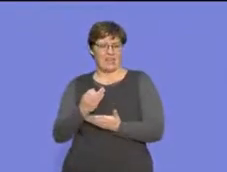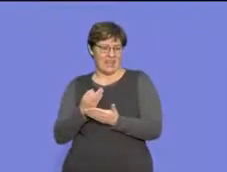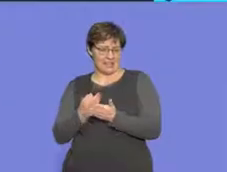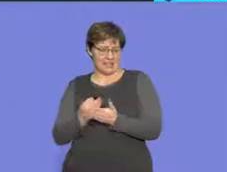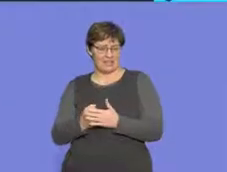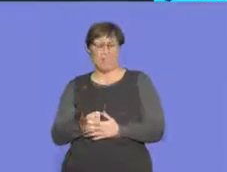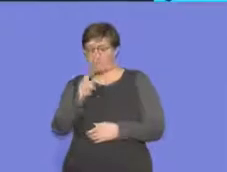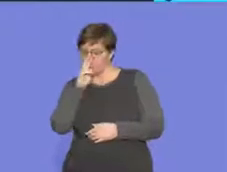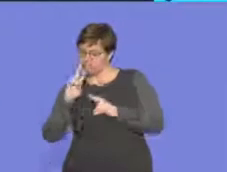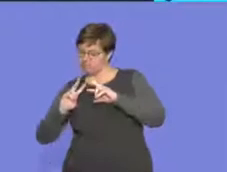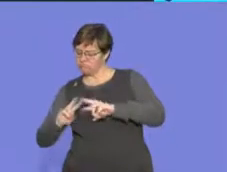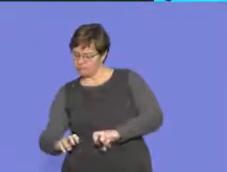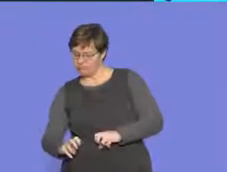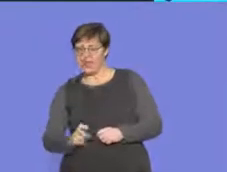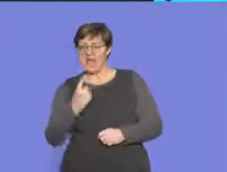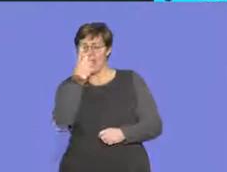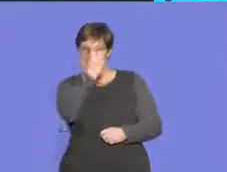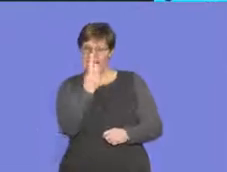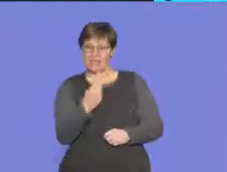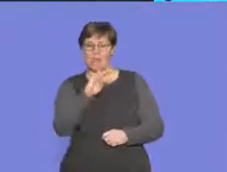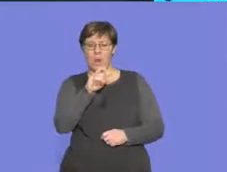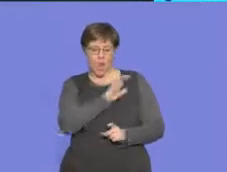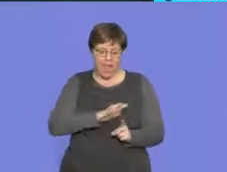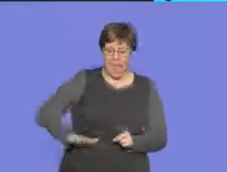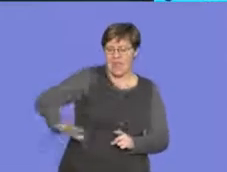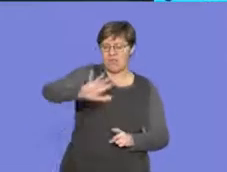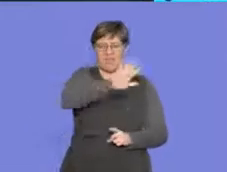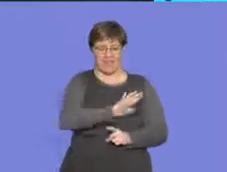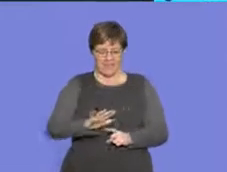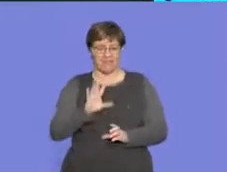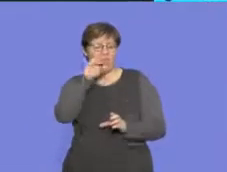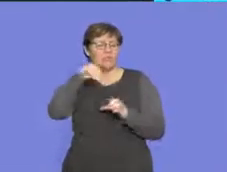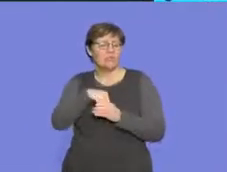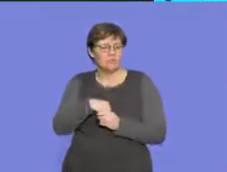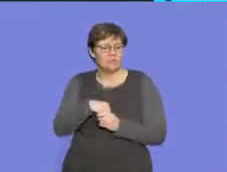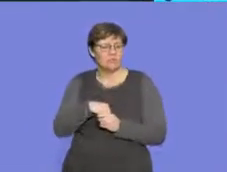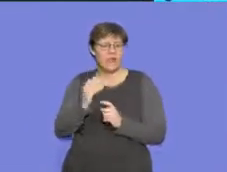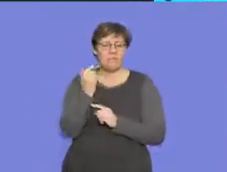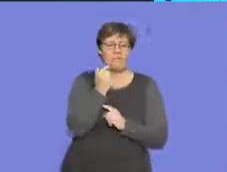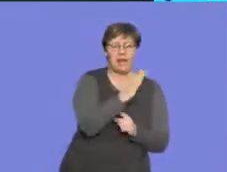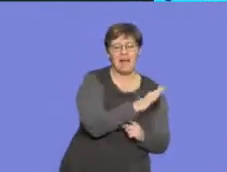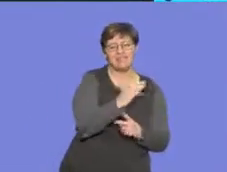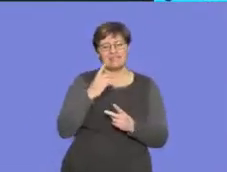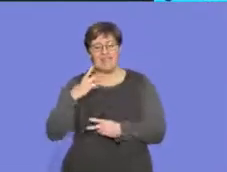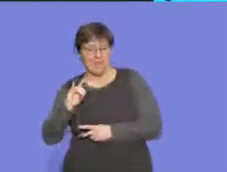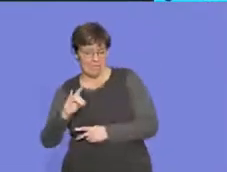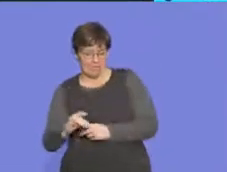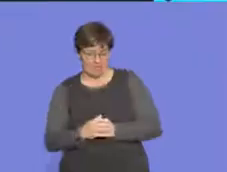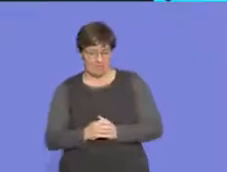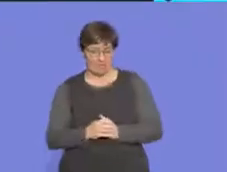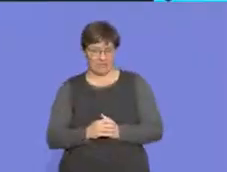at the biotic factors of each biome. So essentially the living components, which includes the plants and animals.